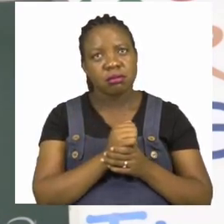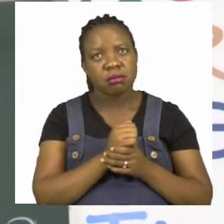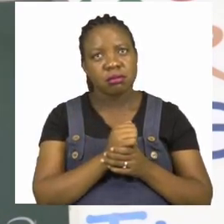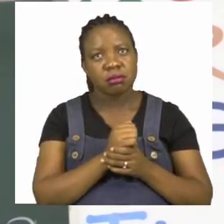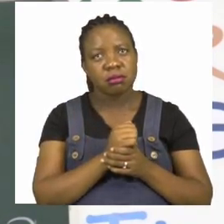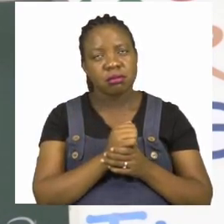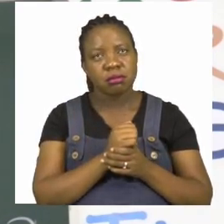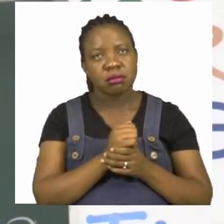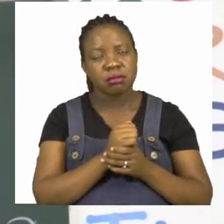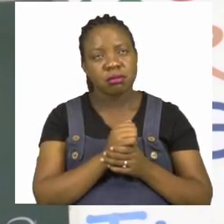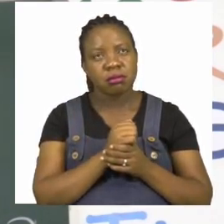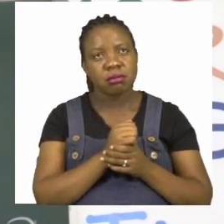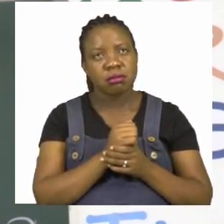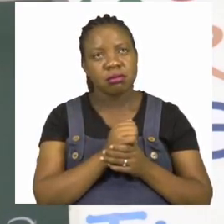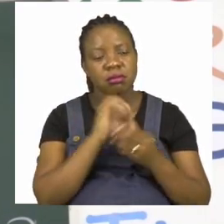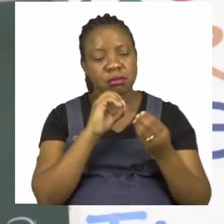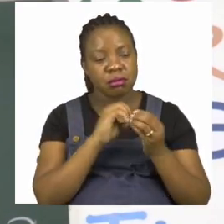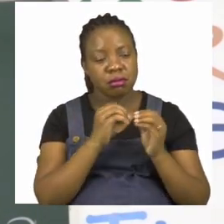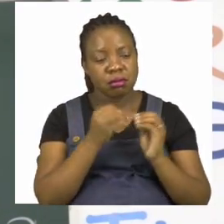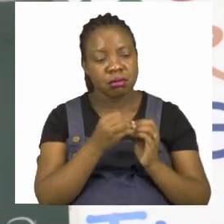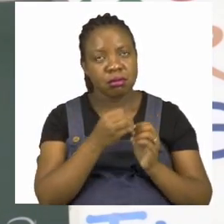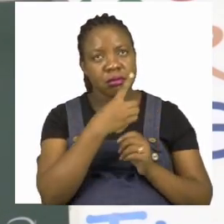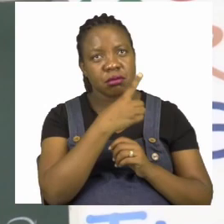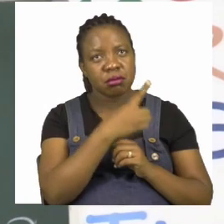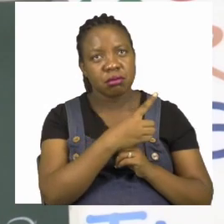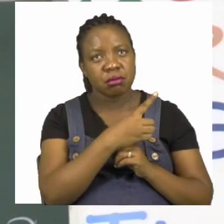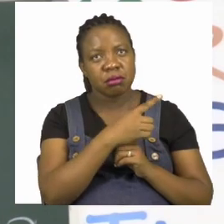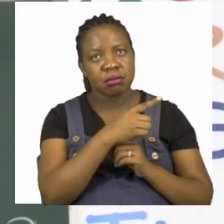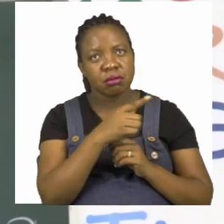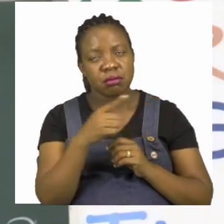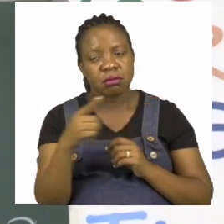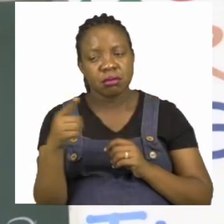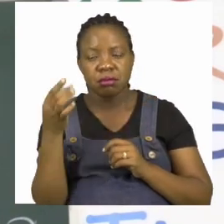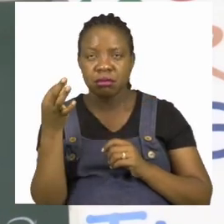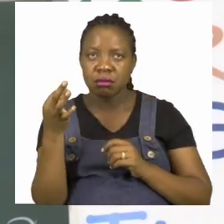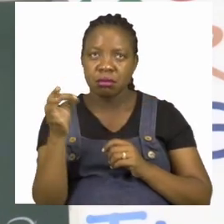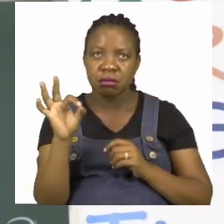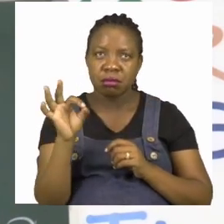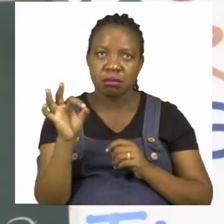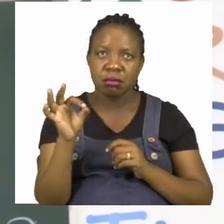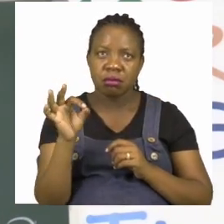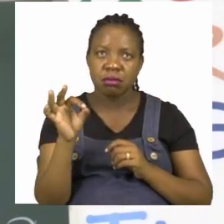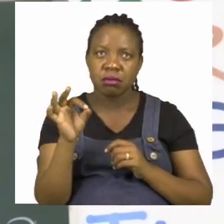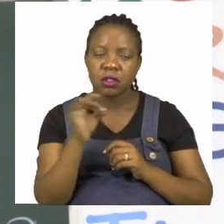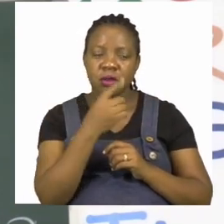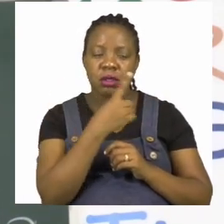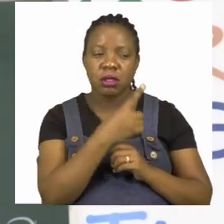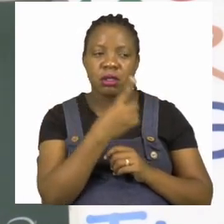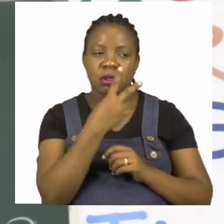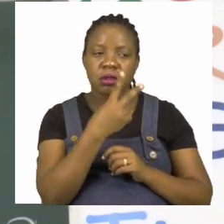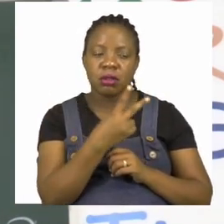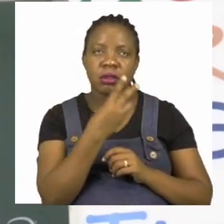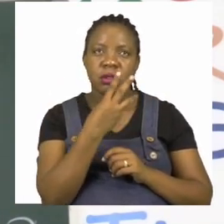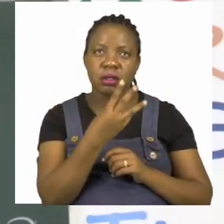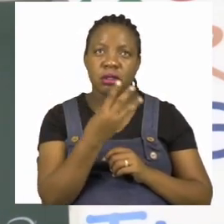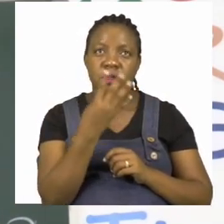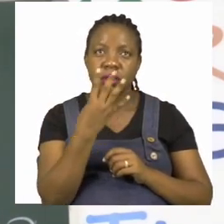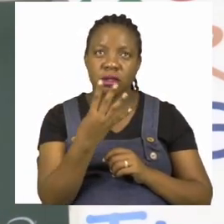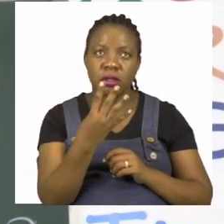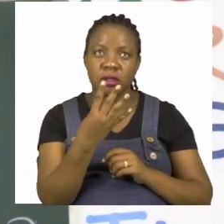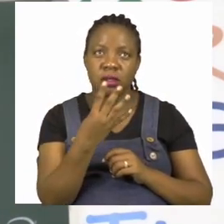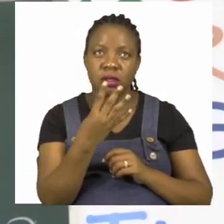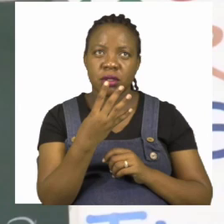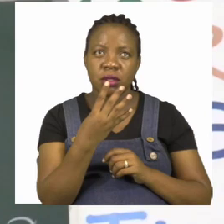9. Remember, any numbers from 1, 2, 3, 4 as the